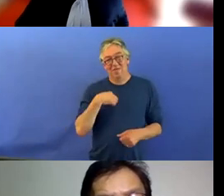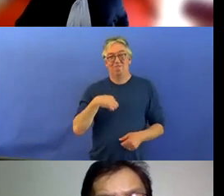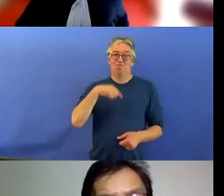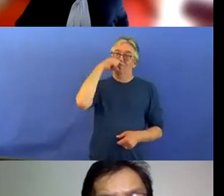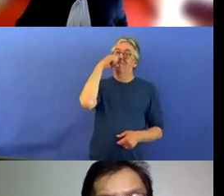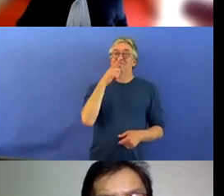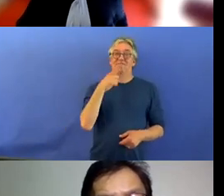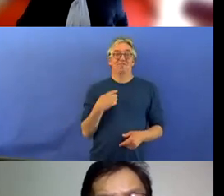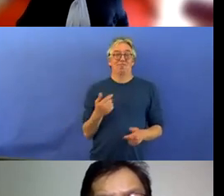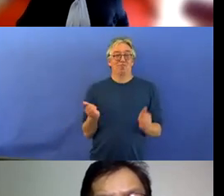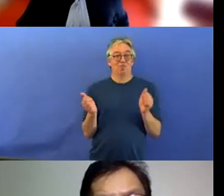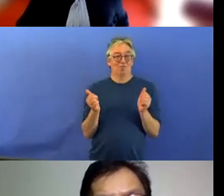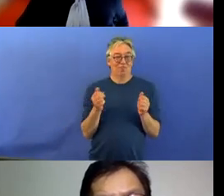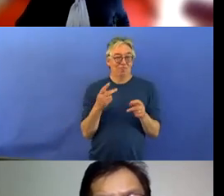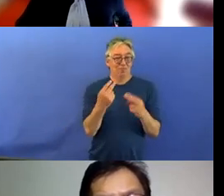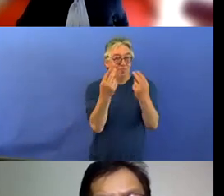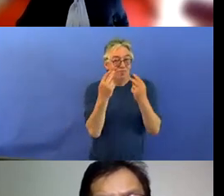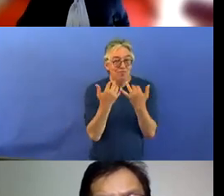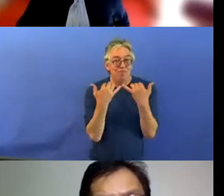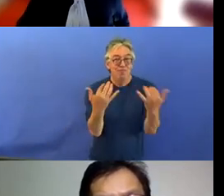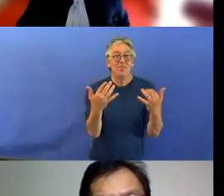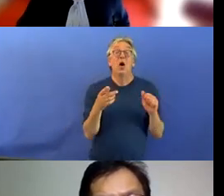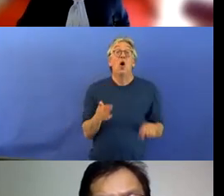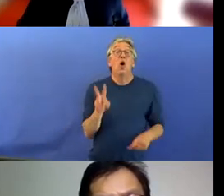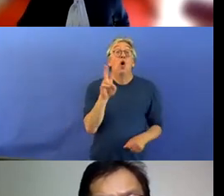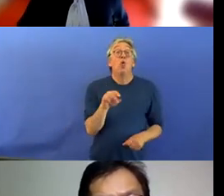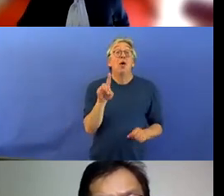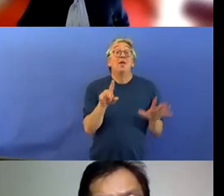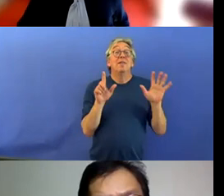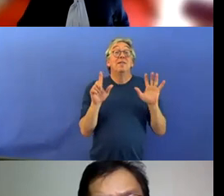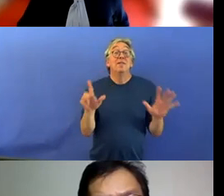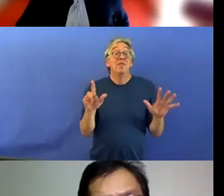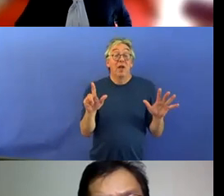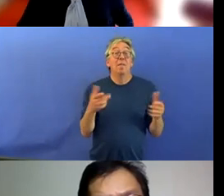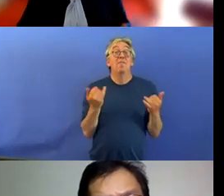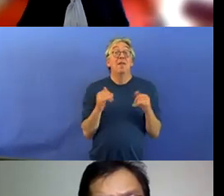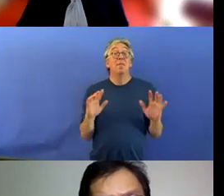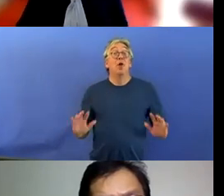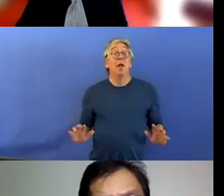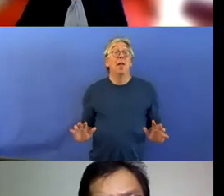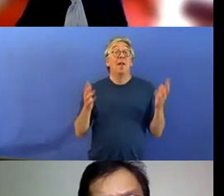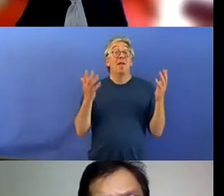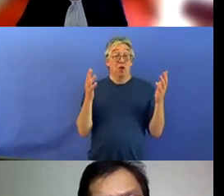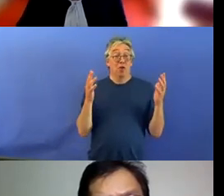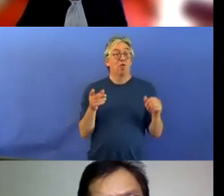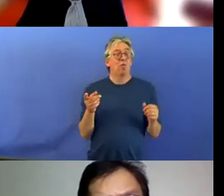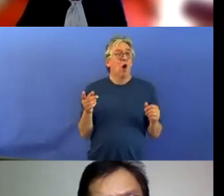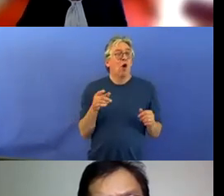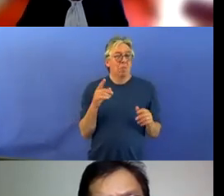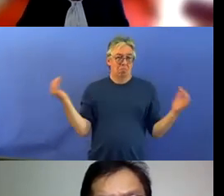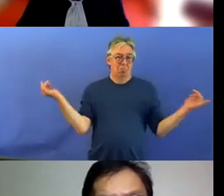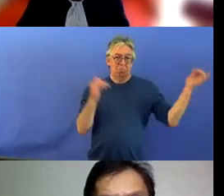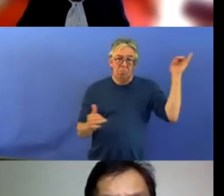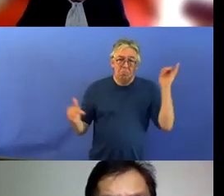my friends. In 2017, independent living leaders from 19 countries gathered in Washington, D.C.